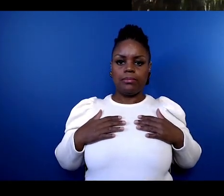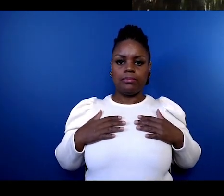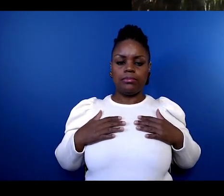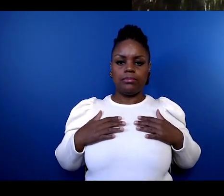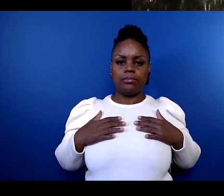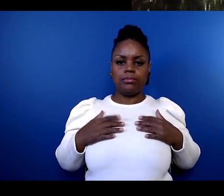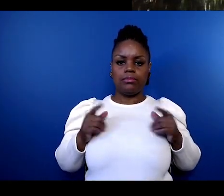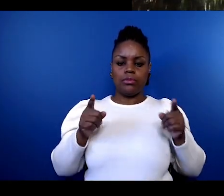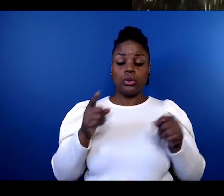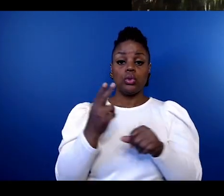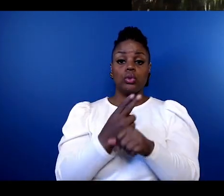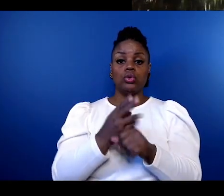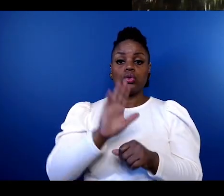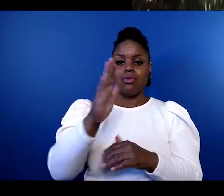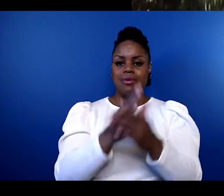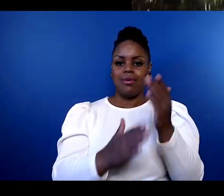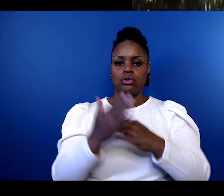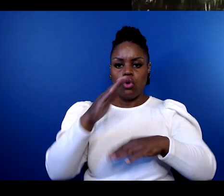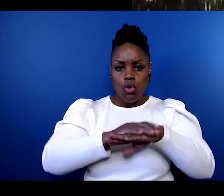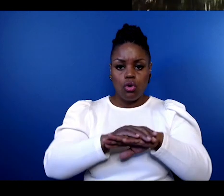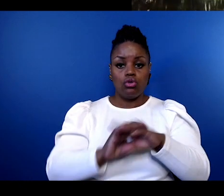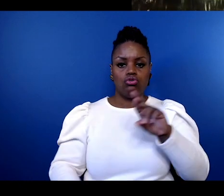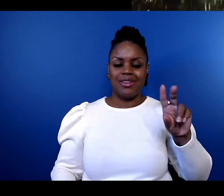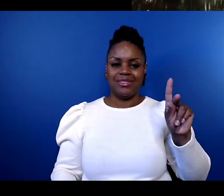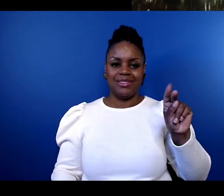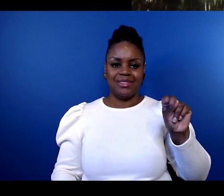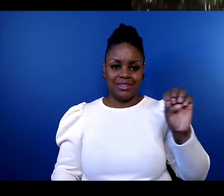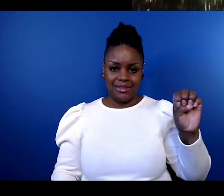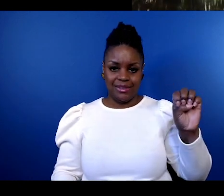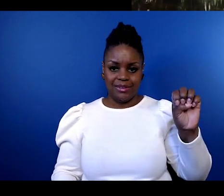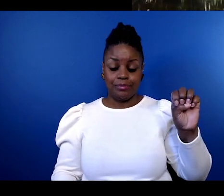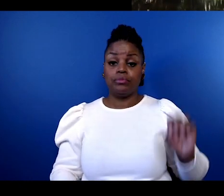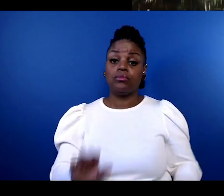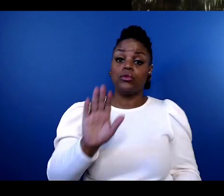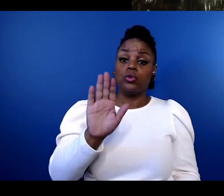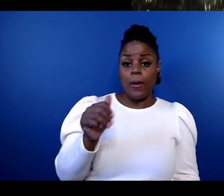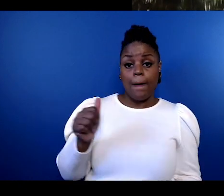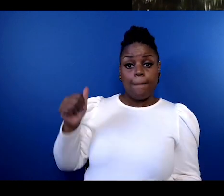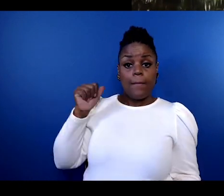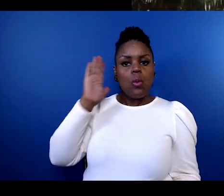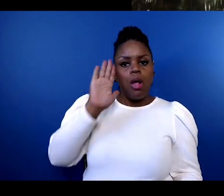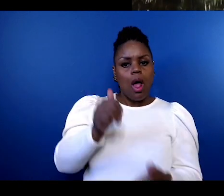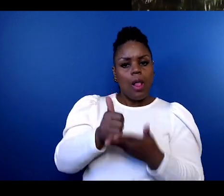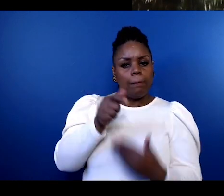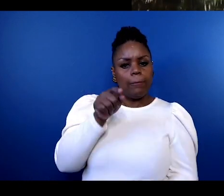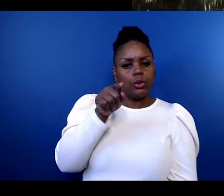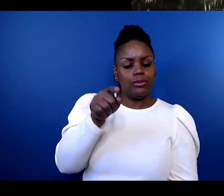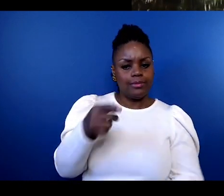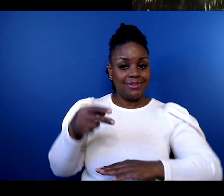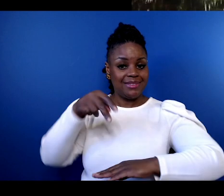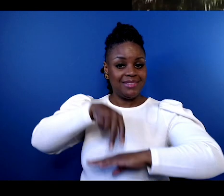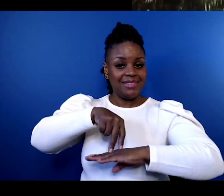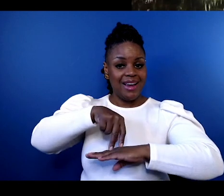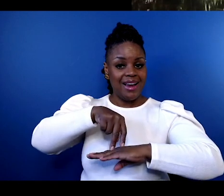Inhale, slightly bend the knees, lift up and back. Remember, those were all our modified poses. I'll do the full versions this